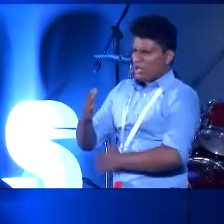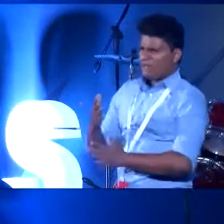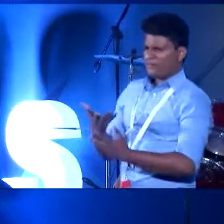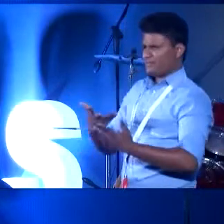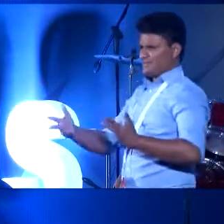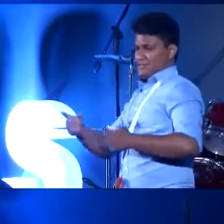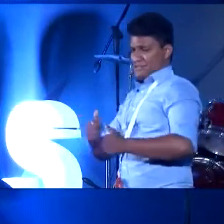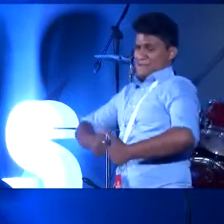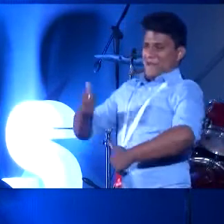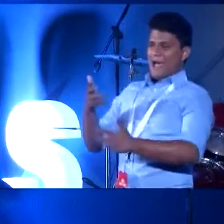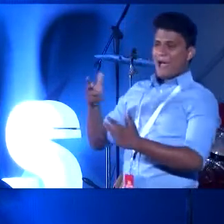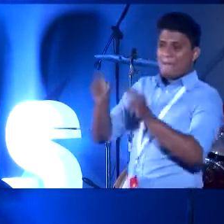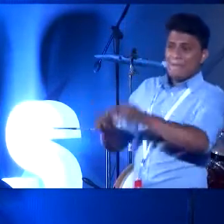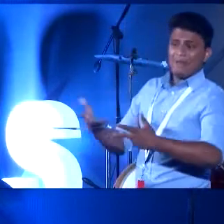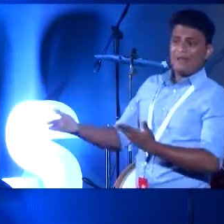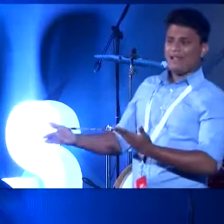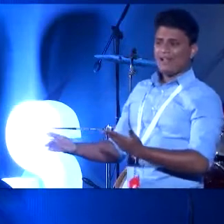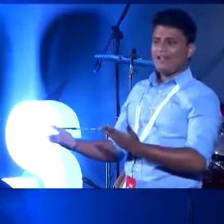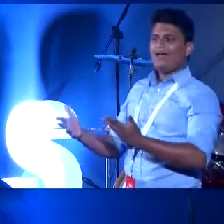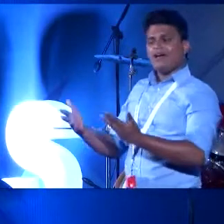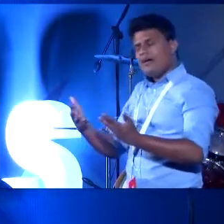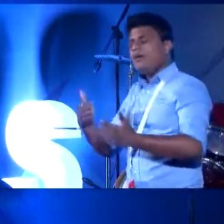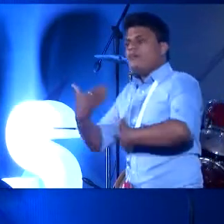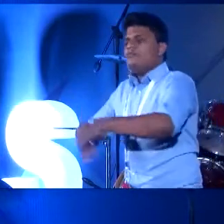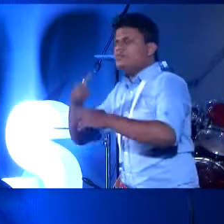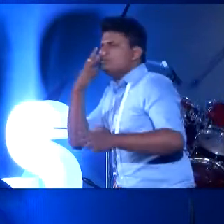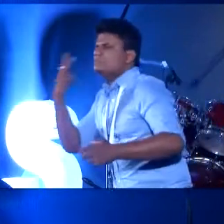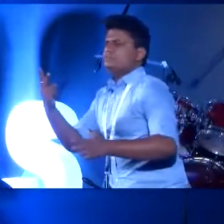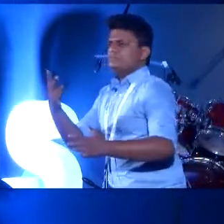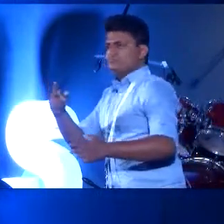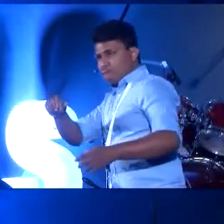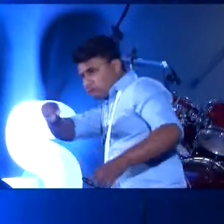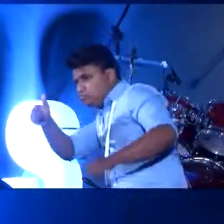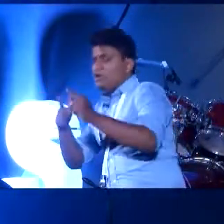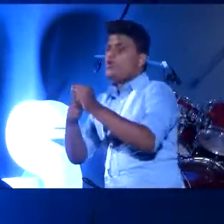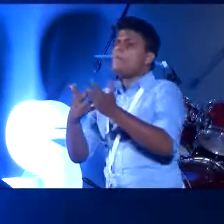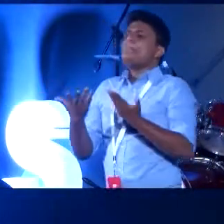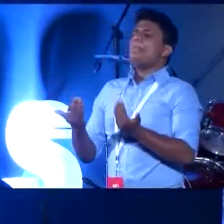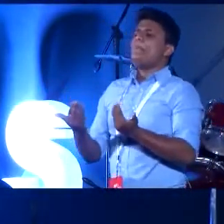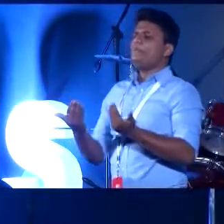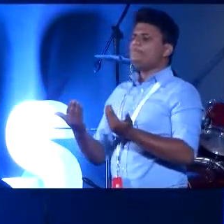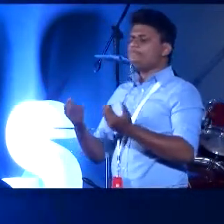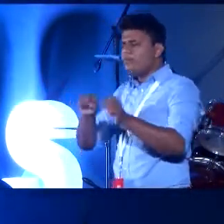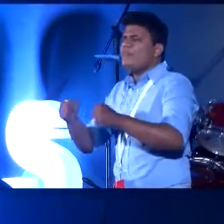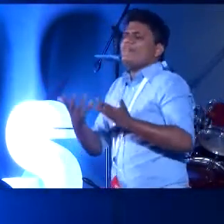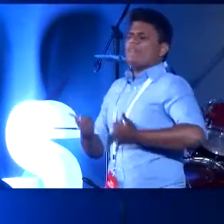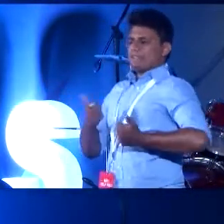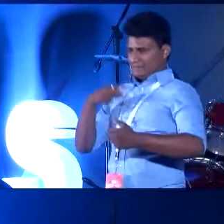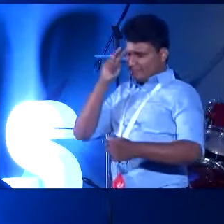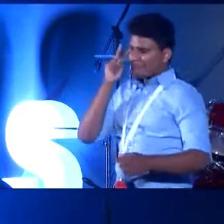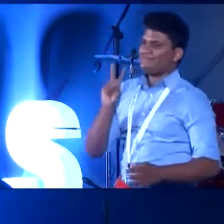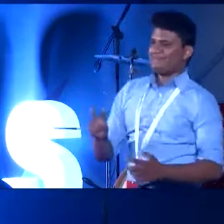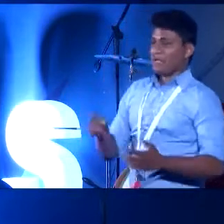supermen and superwomen whose achievements we are celebrating. So in that sense, the India Inclusion Summit is not just